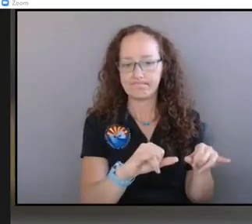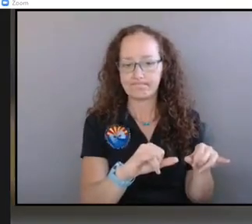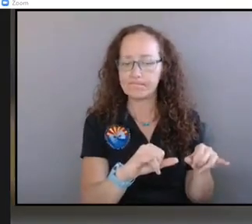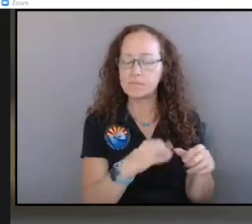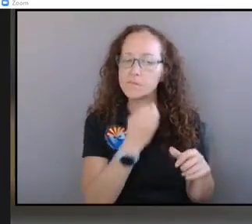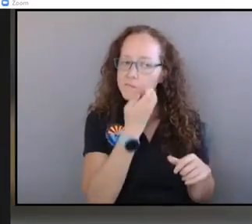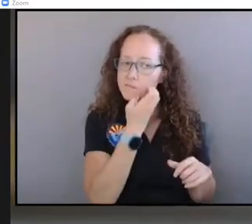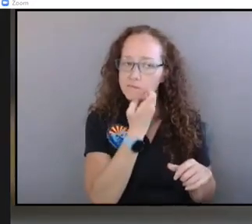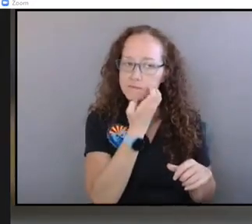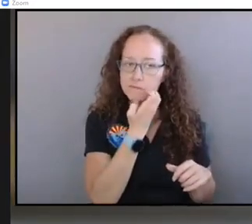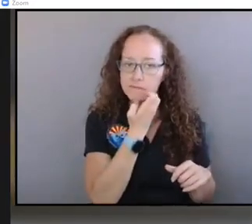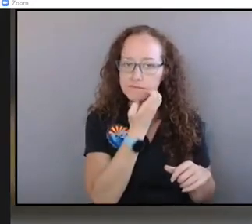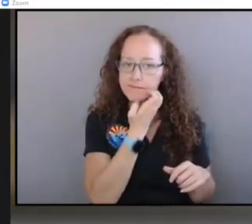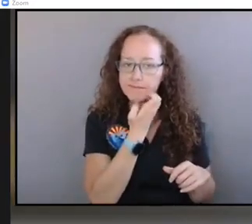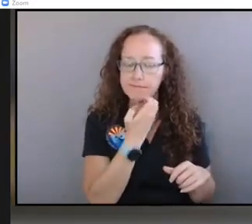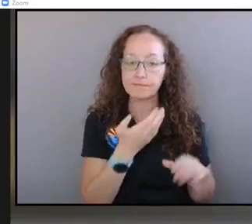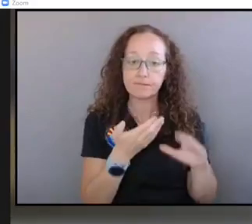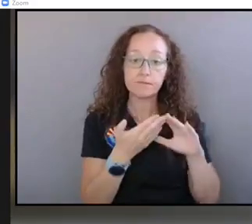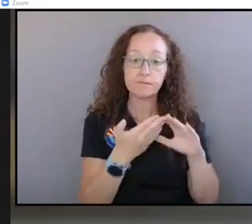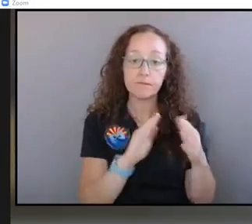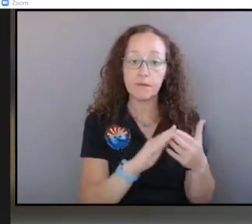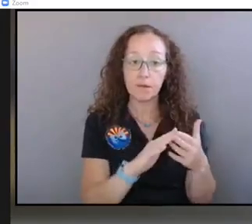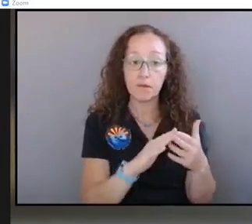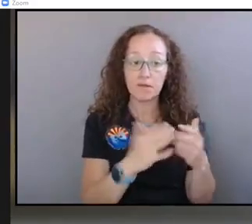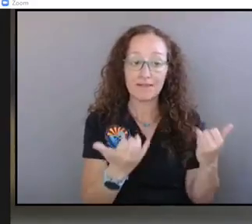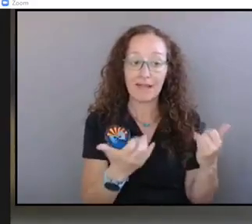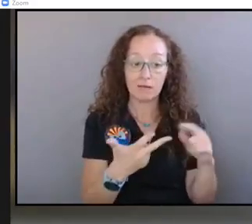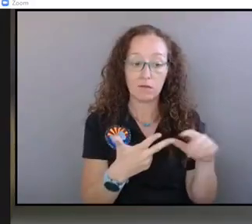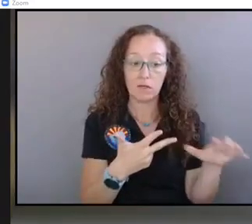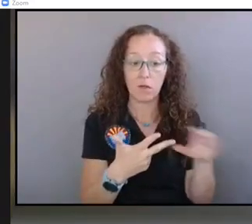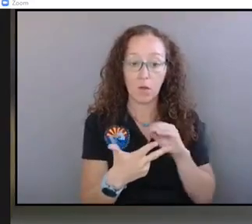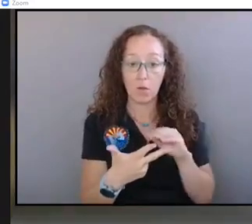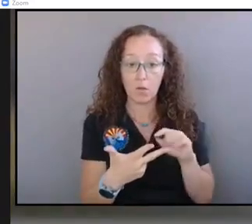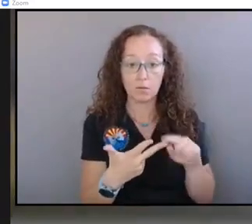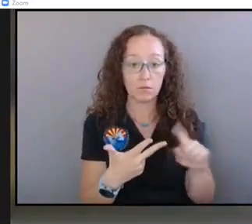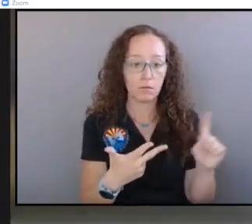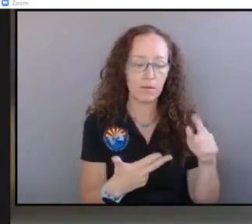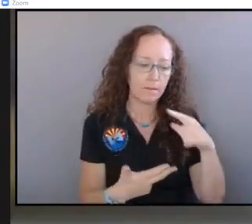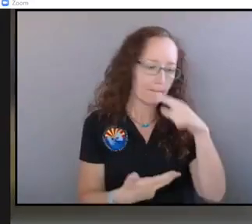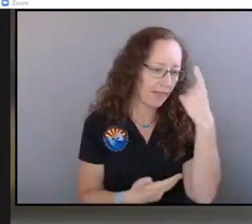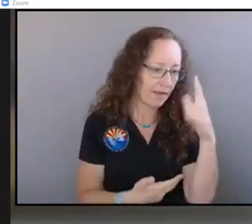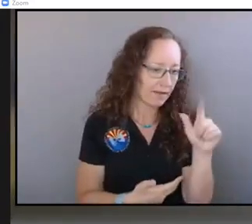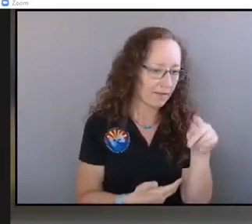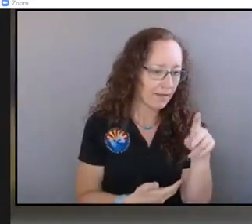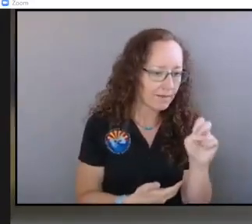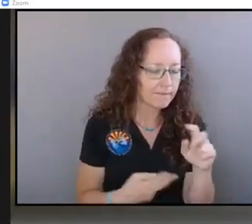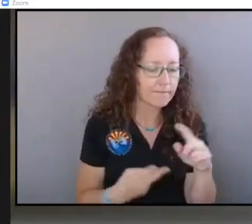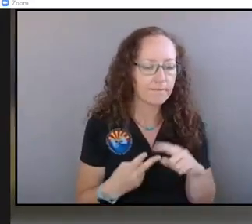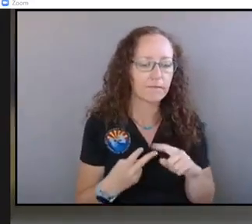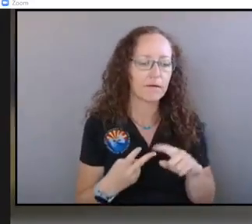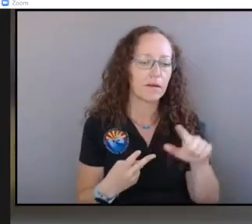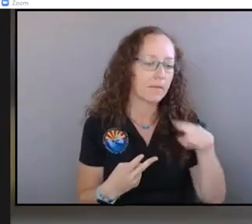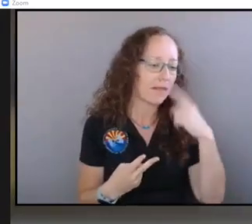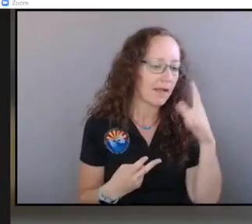The communities that are in go status are Black Lake, Black Lake Resort, and Hidden Lake.